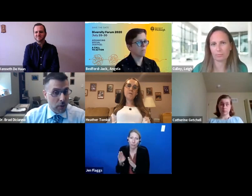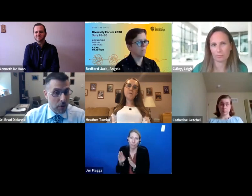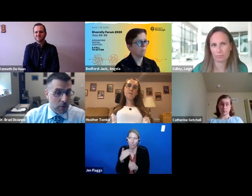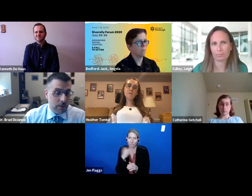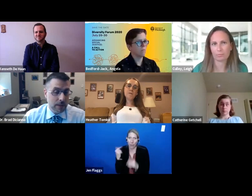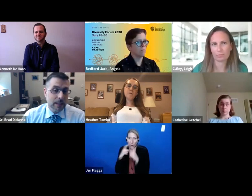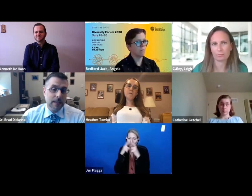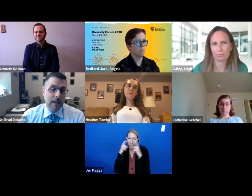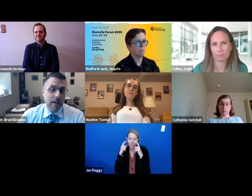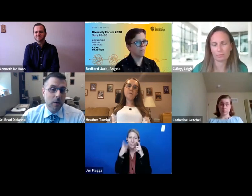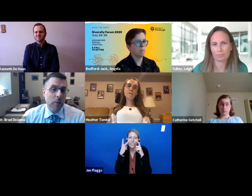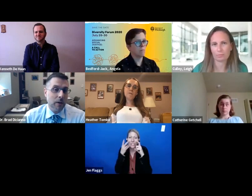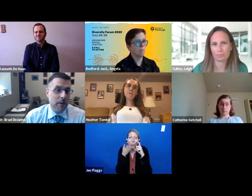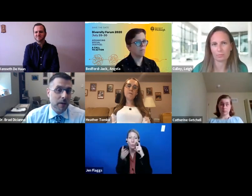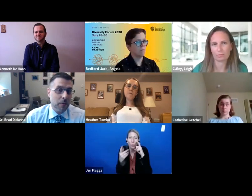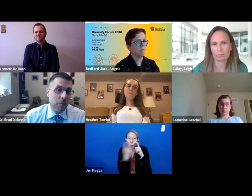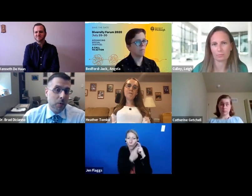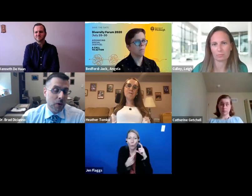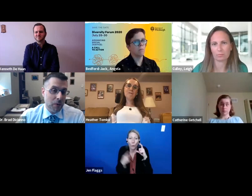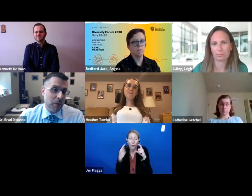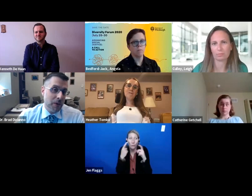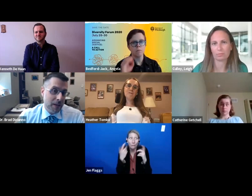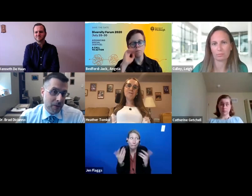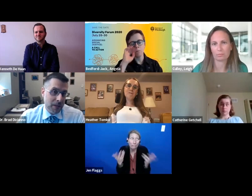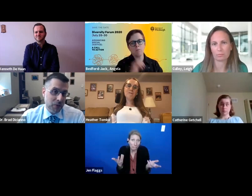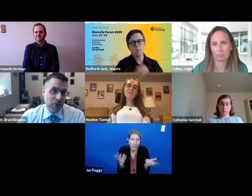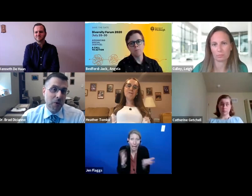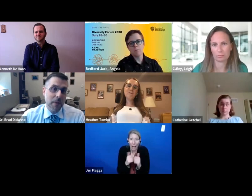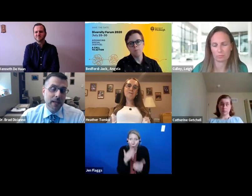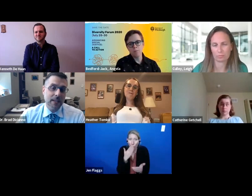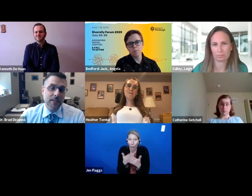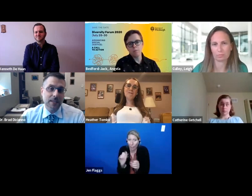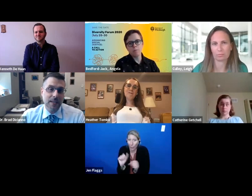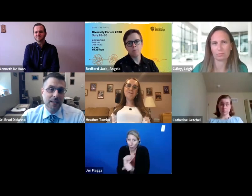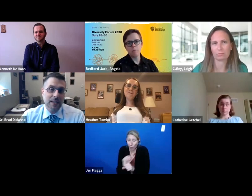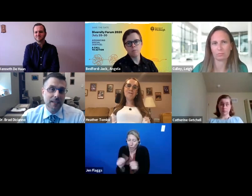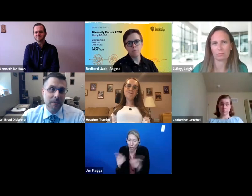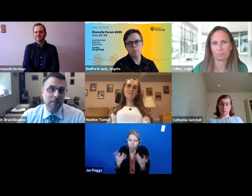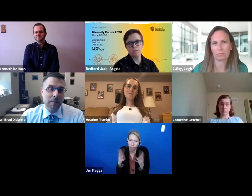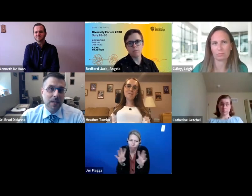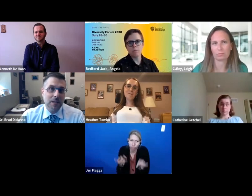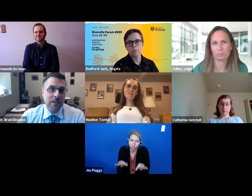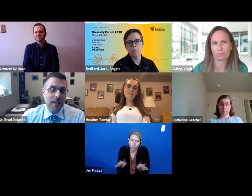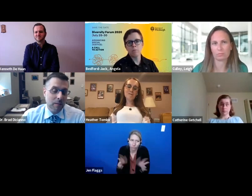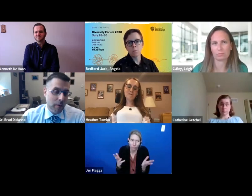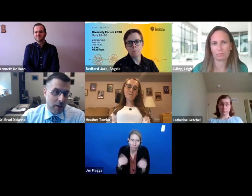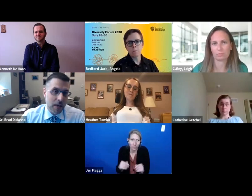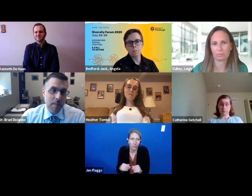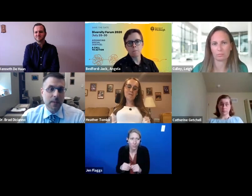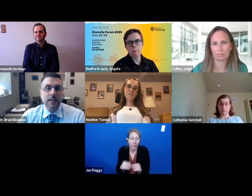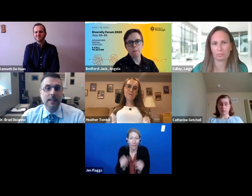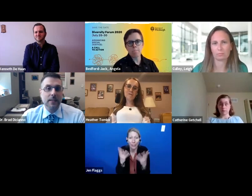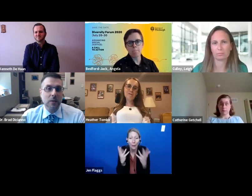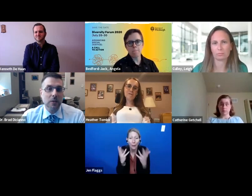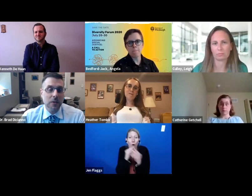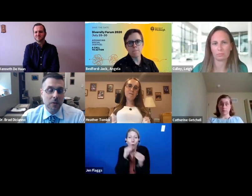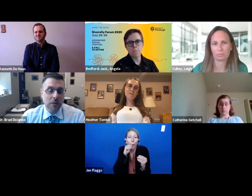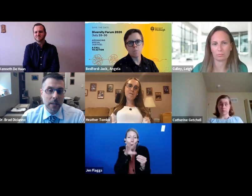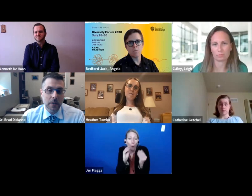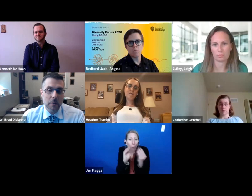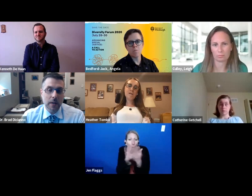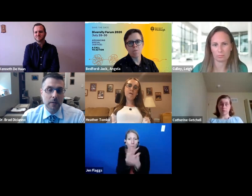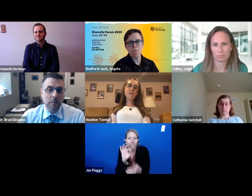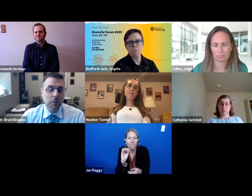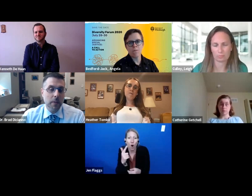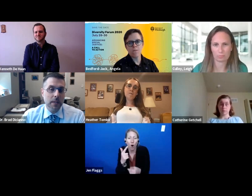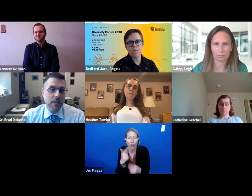see through. Now, how well they will work, we're not quite sure, because they can fog up and they still, you know,